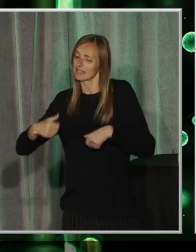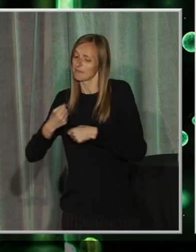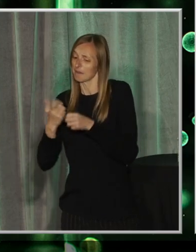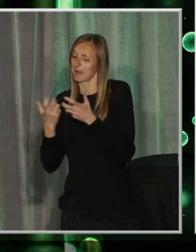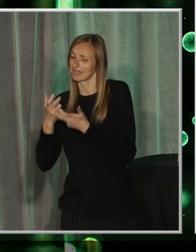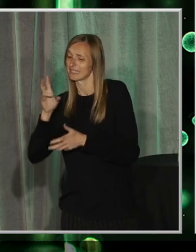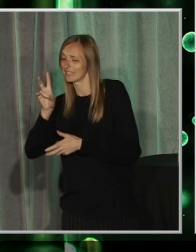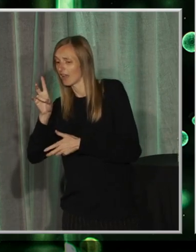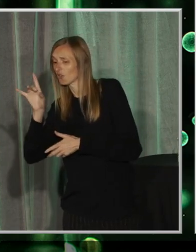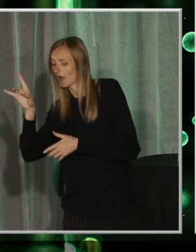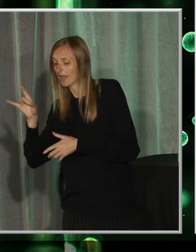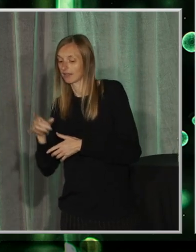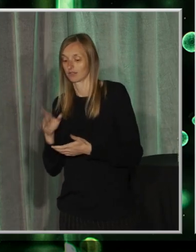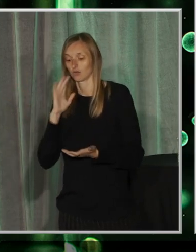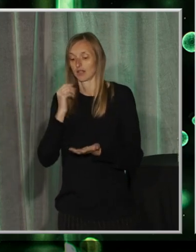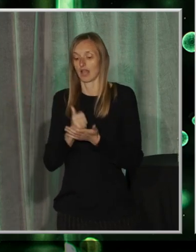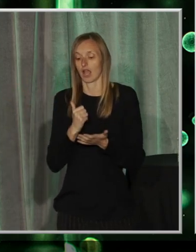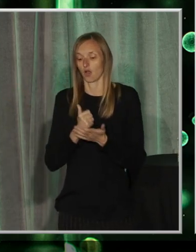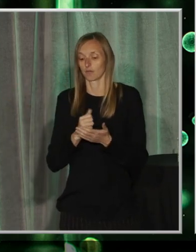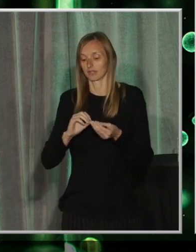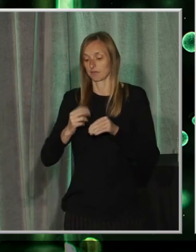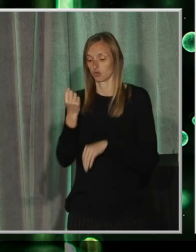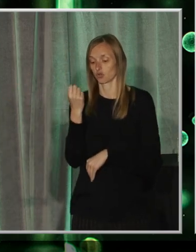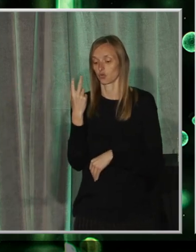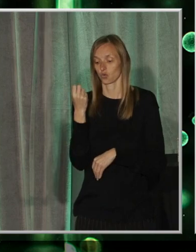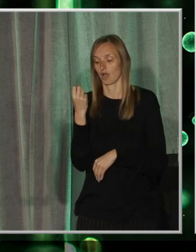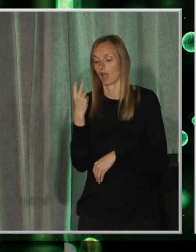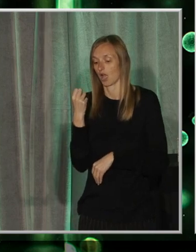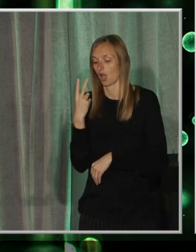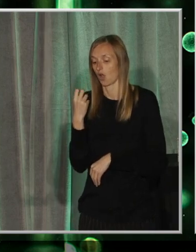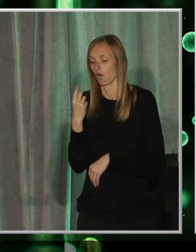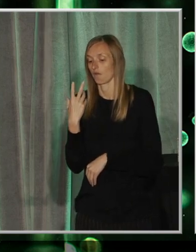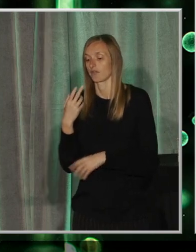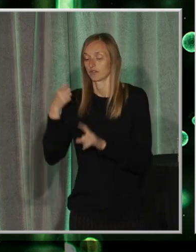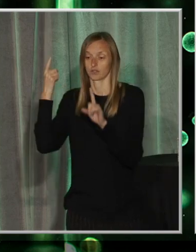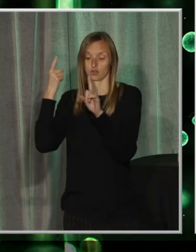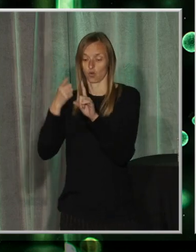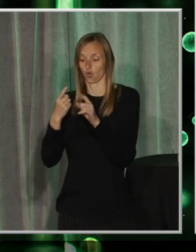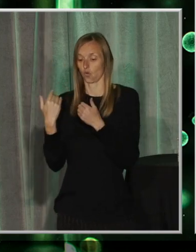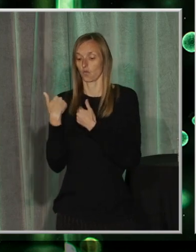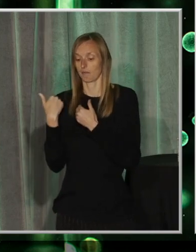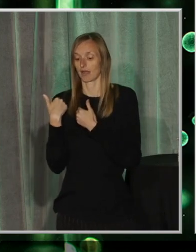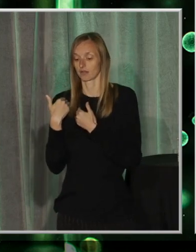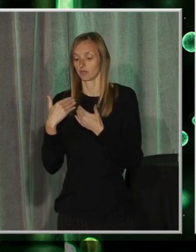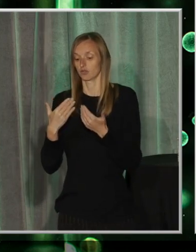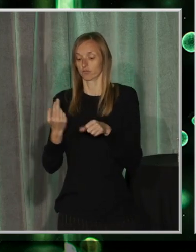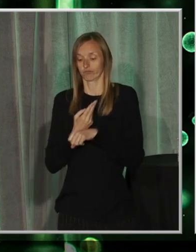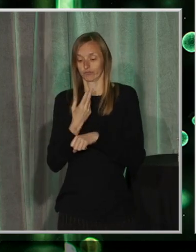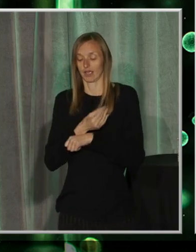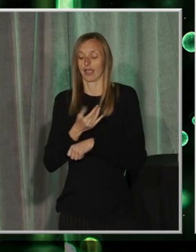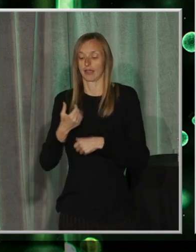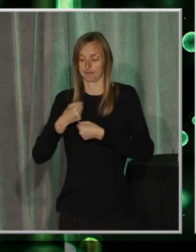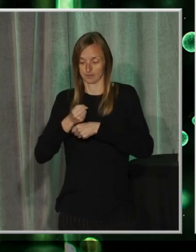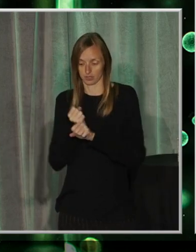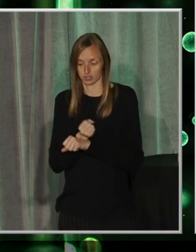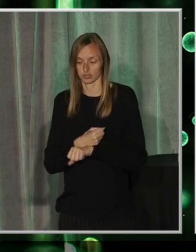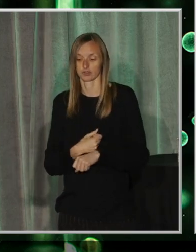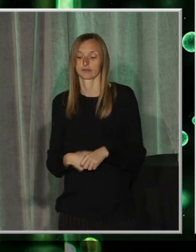help achieve the 12th Sustainable Development Goal, which is responsible consumption and production.